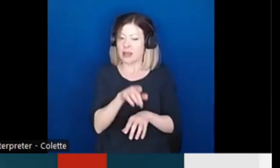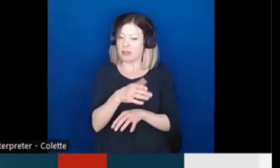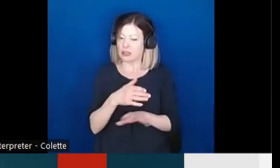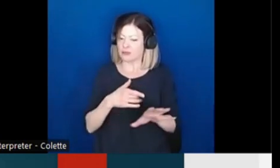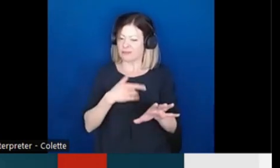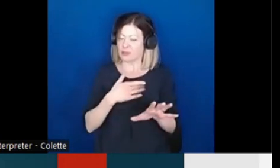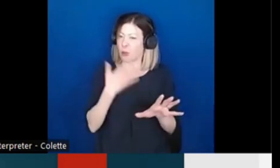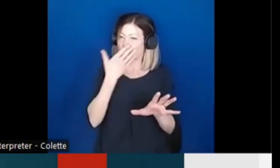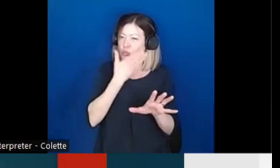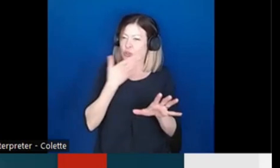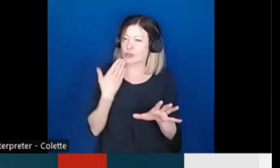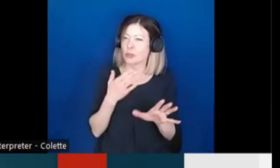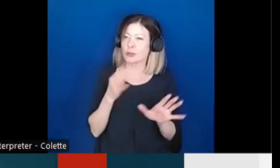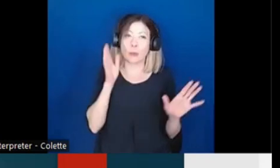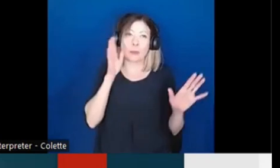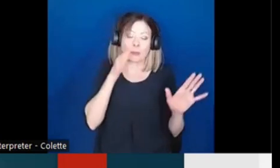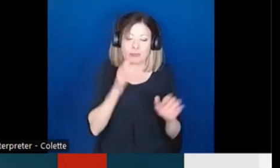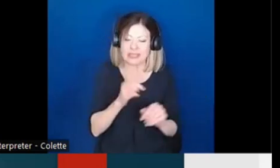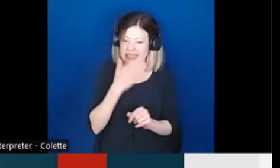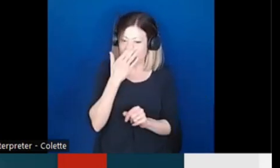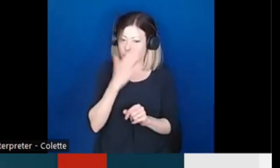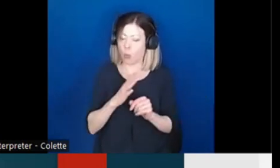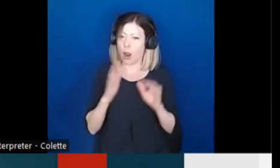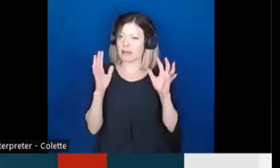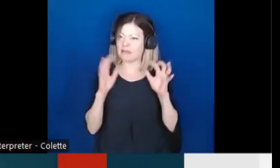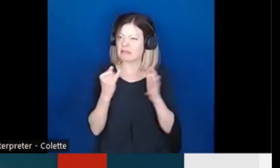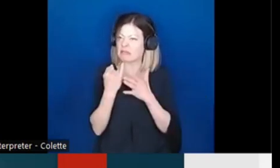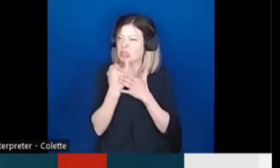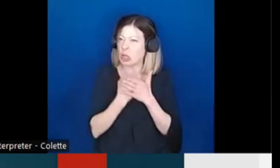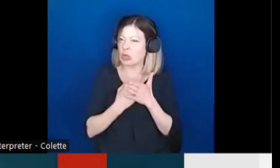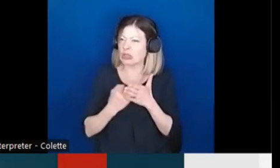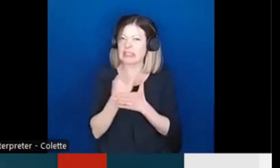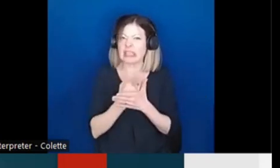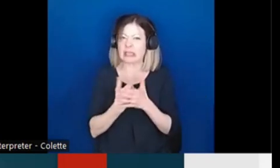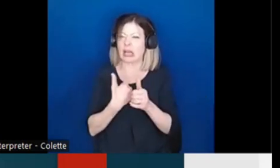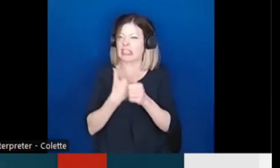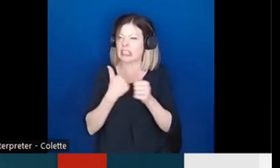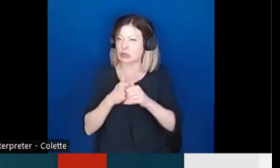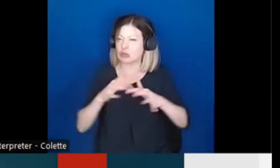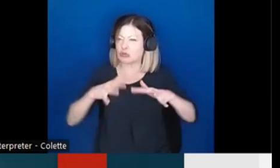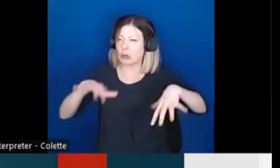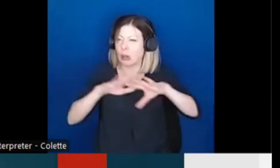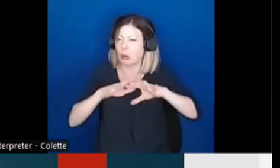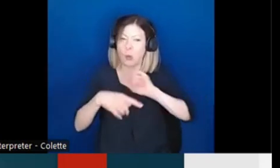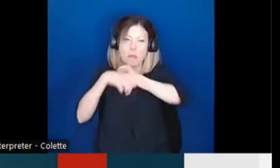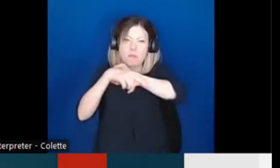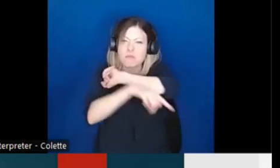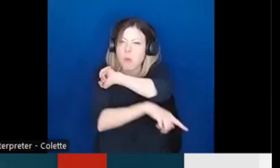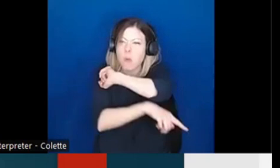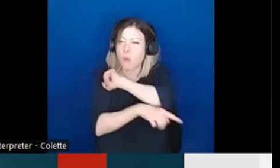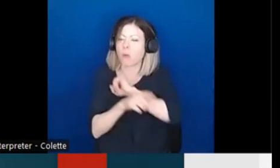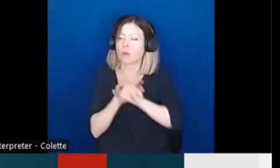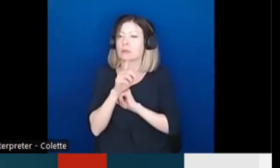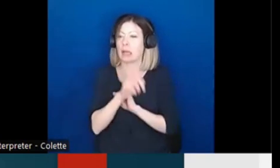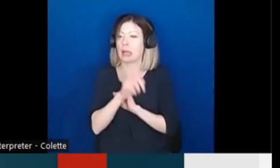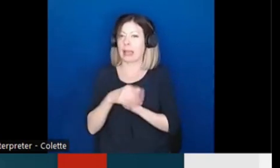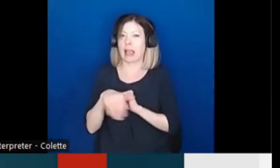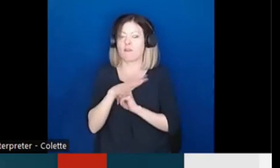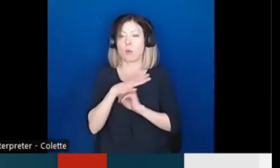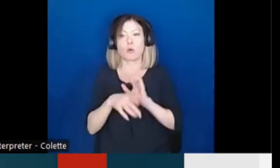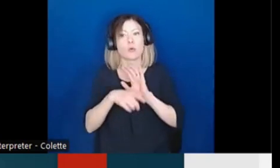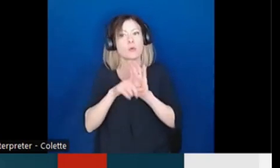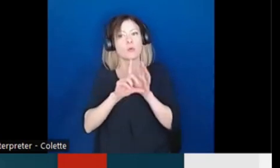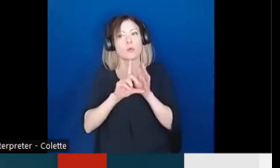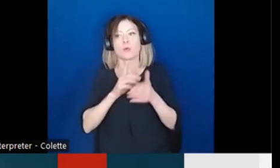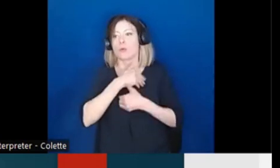but somewhere that was quite dirty, quite poor, quite workaday, which it was. A lot of